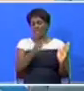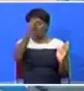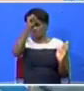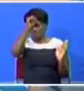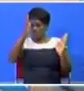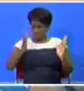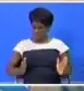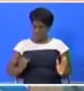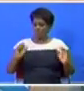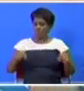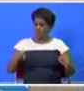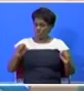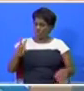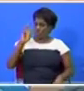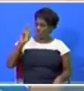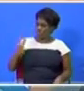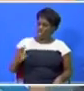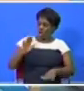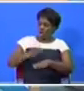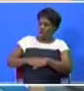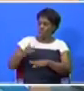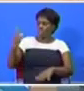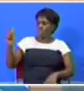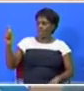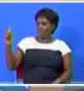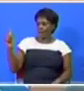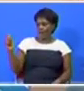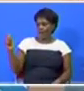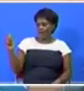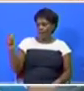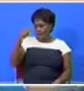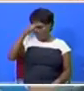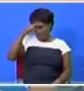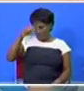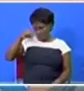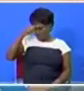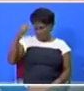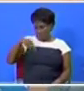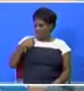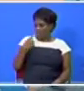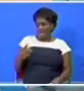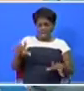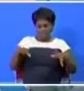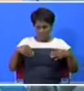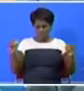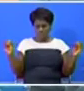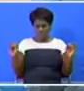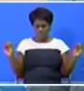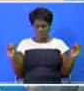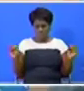anaweza kuona iko juu hii sabuni hii. Ndio sababu tumesema sisi hatuwezi kukubali kama